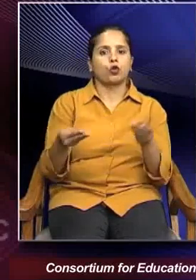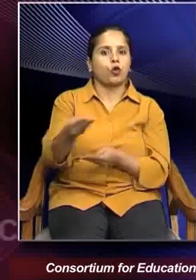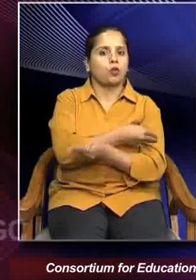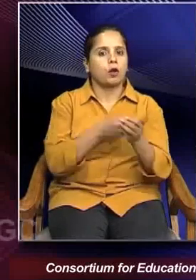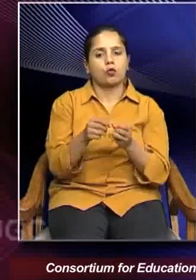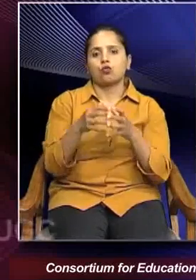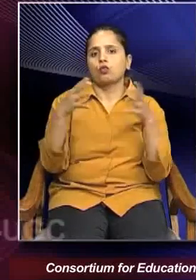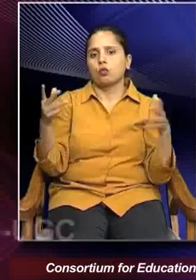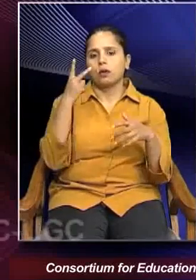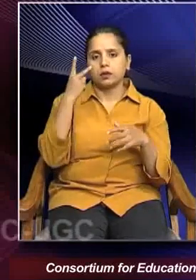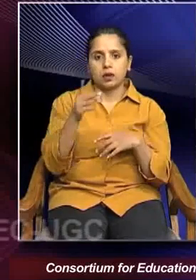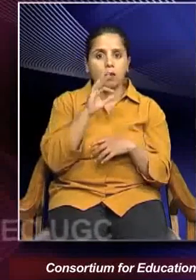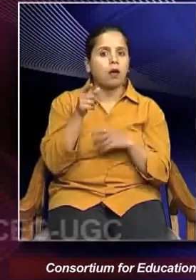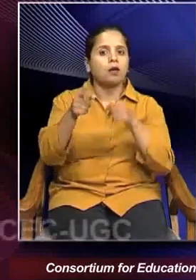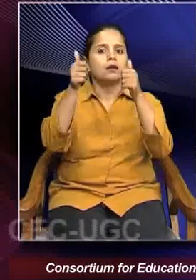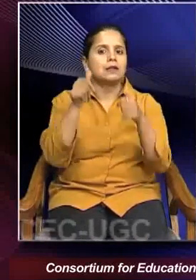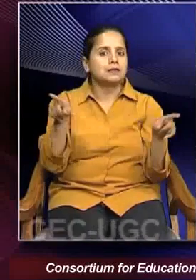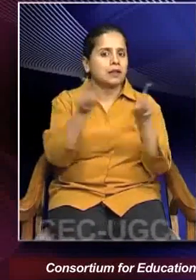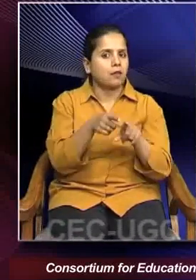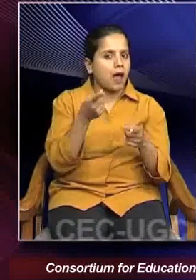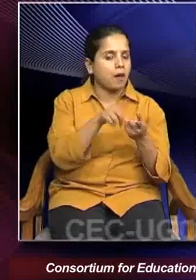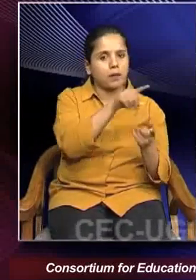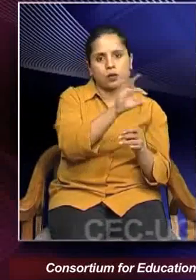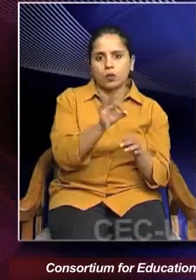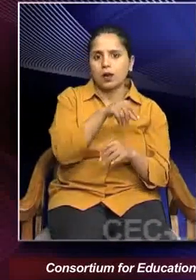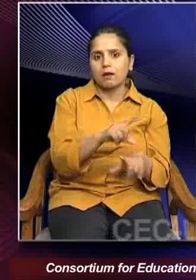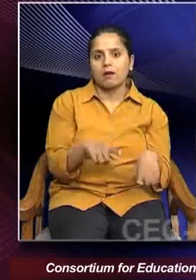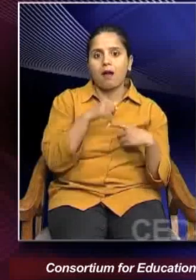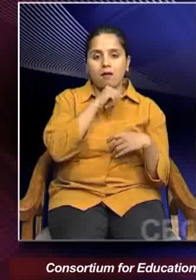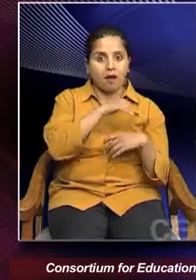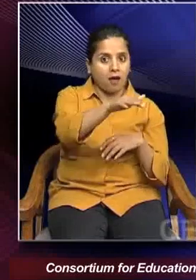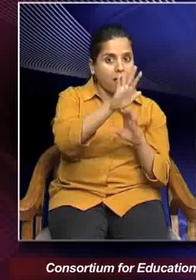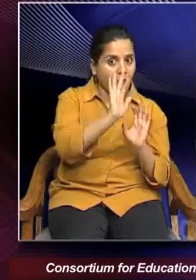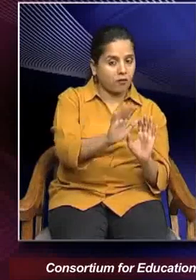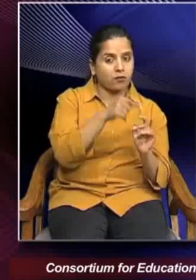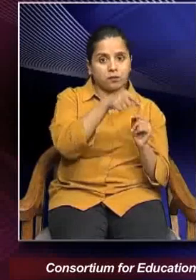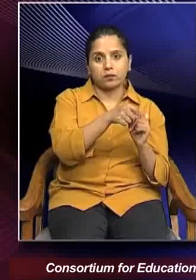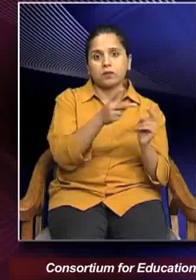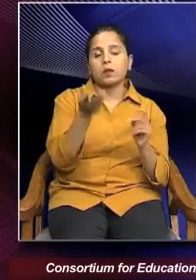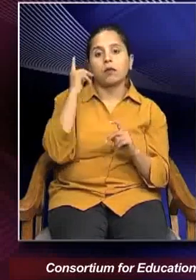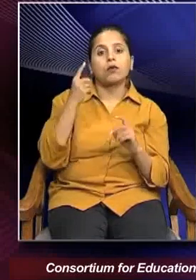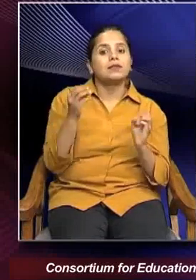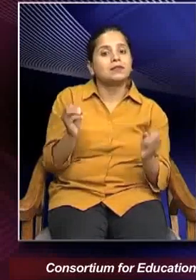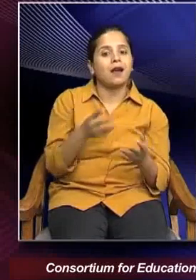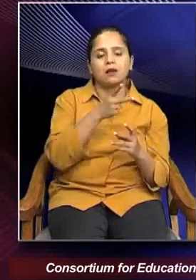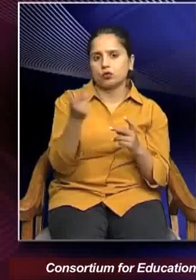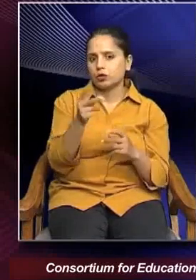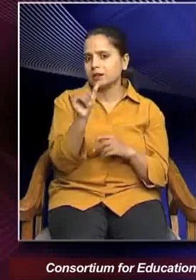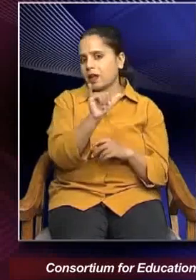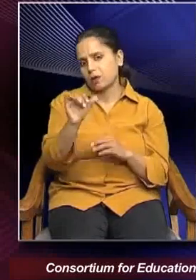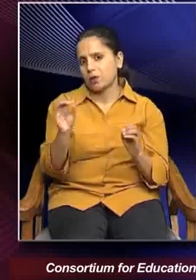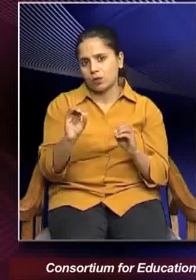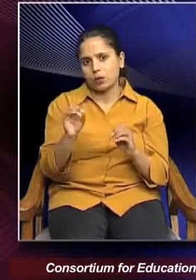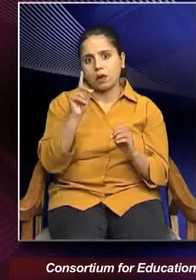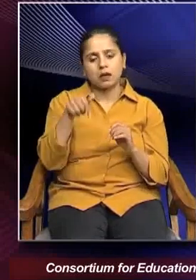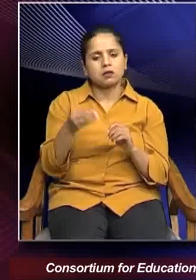is probably not resulting into the same level of gains in the life expectancy as it was in the initial phases. So which tells you that